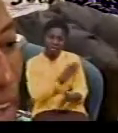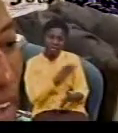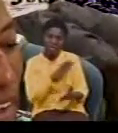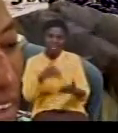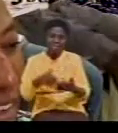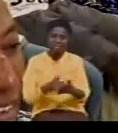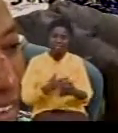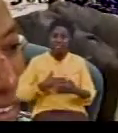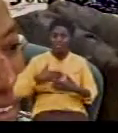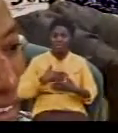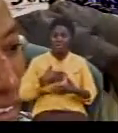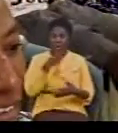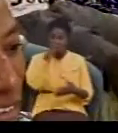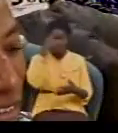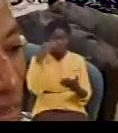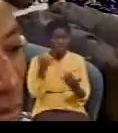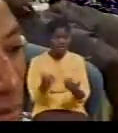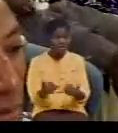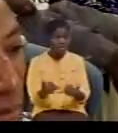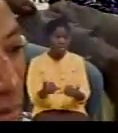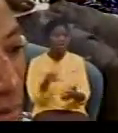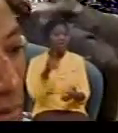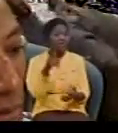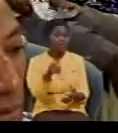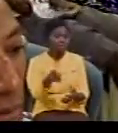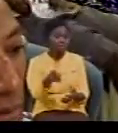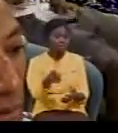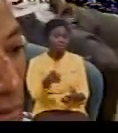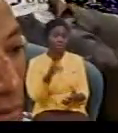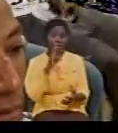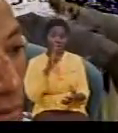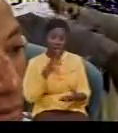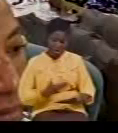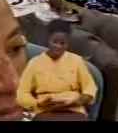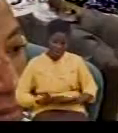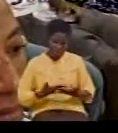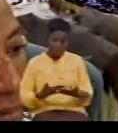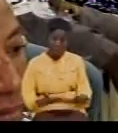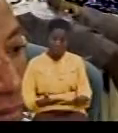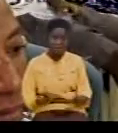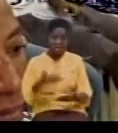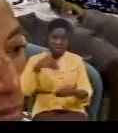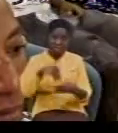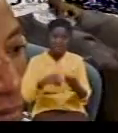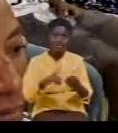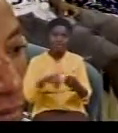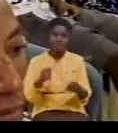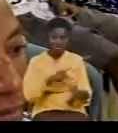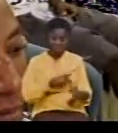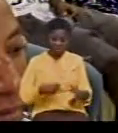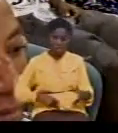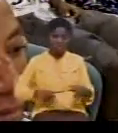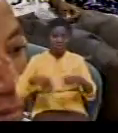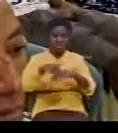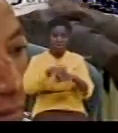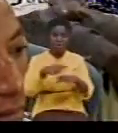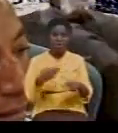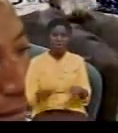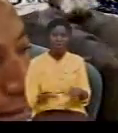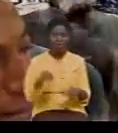enjoyment, because now you'll be born into the kingdom of God.